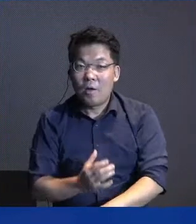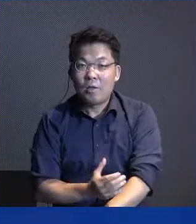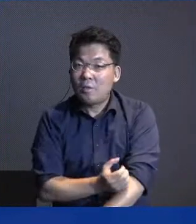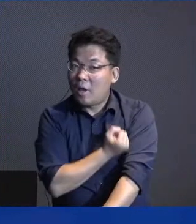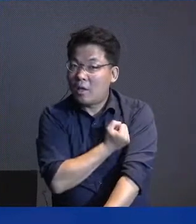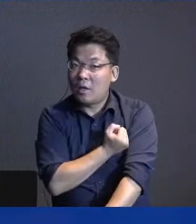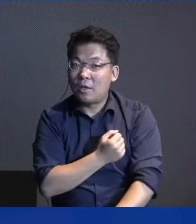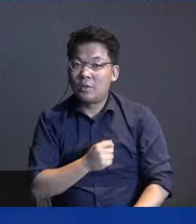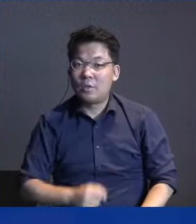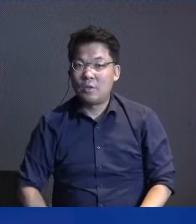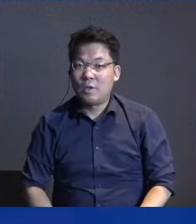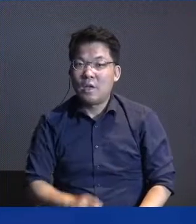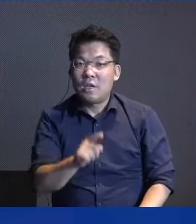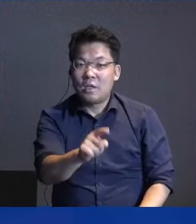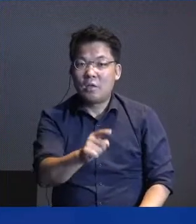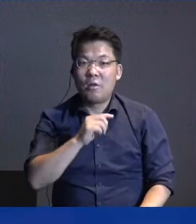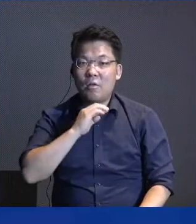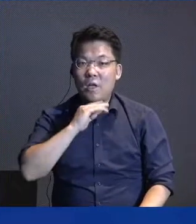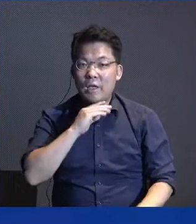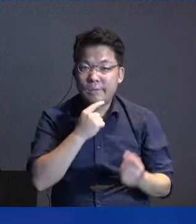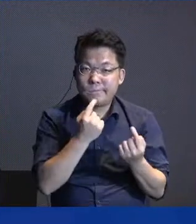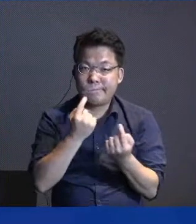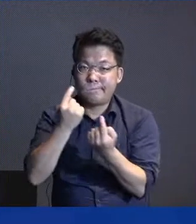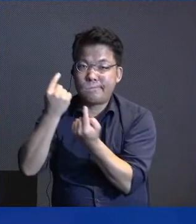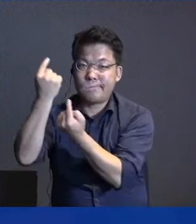transition, this change in the population dividend,